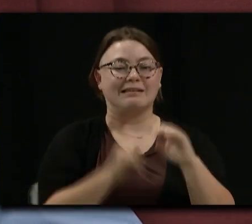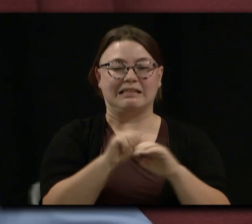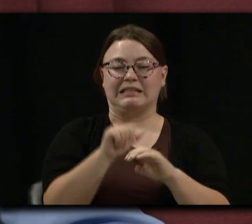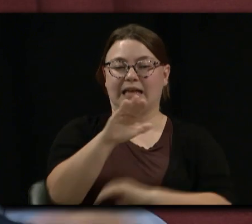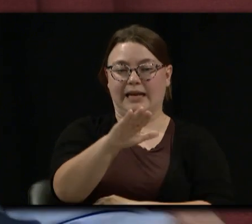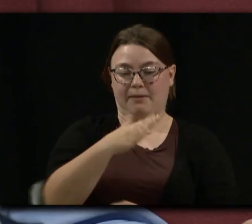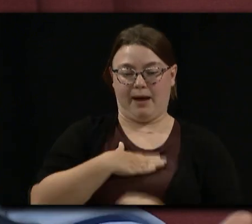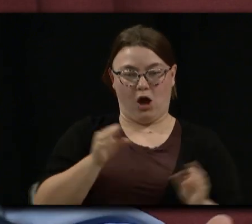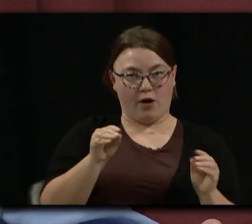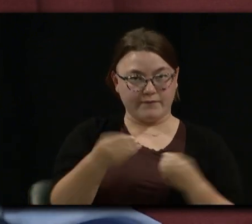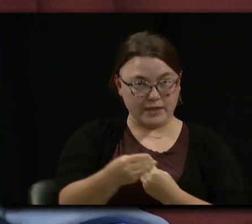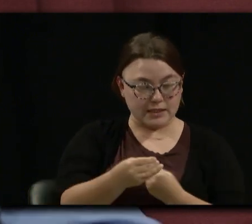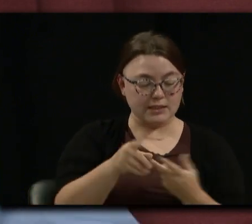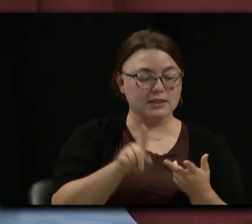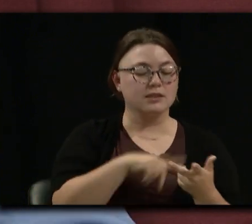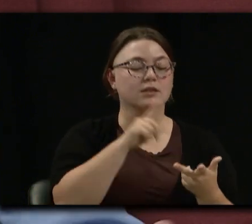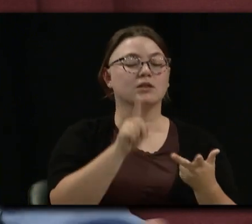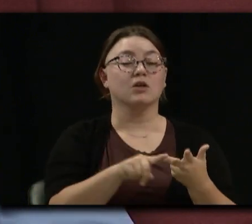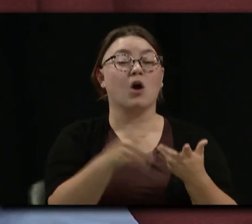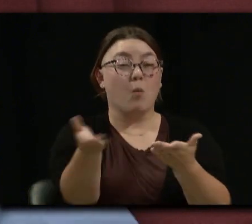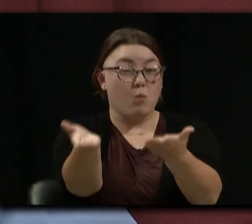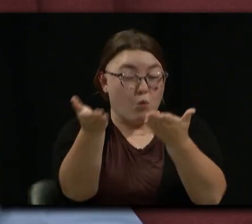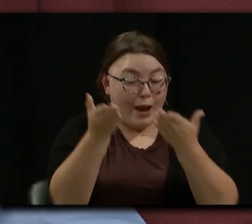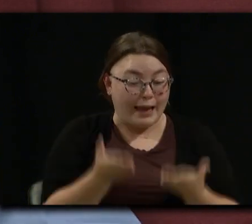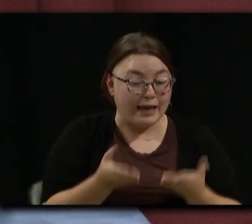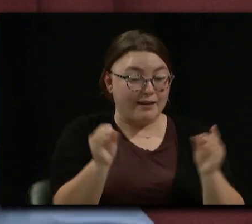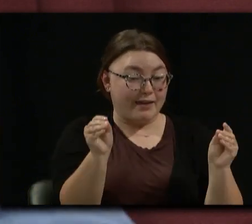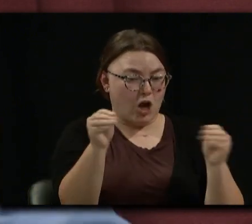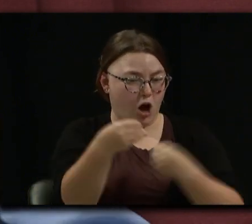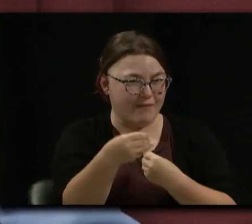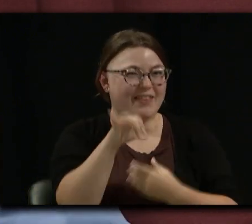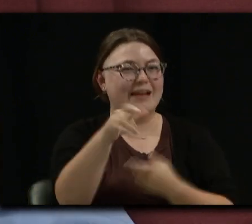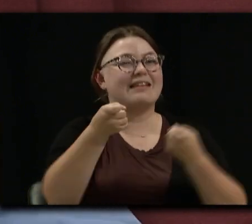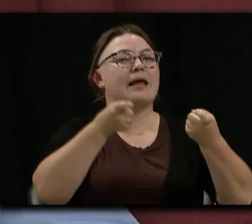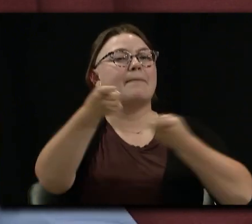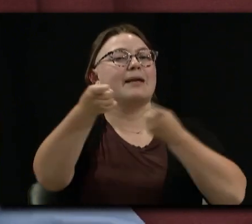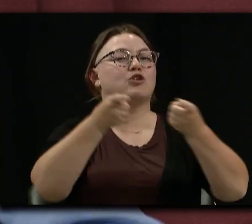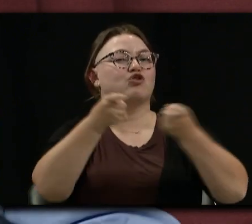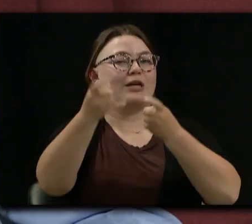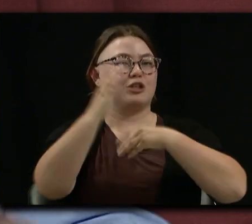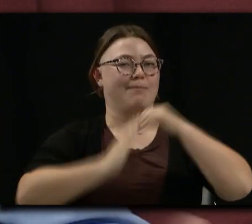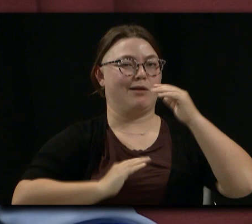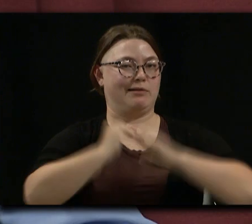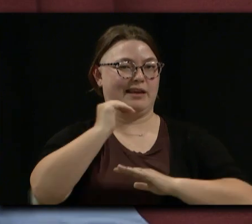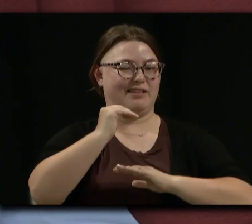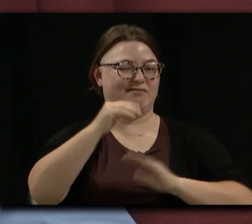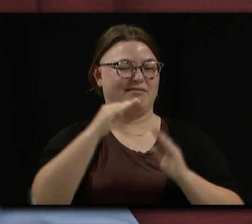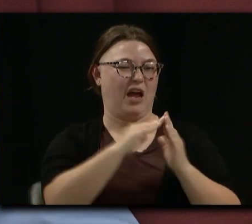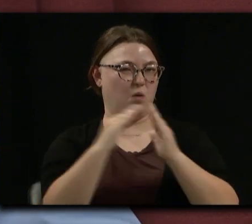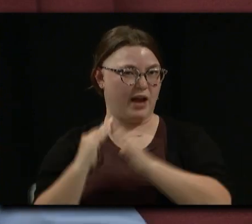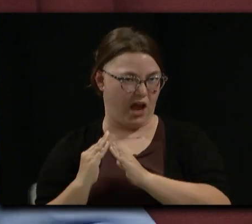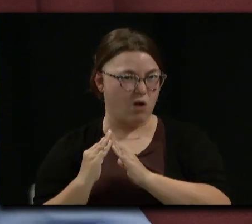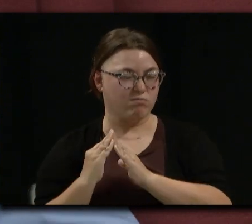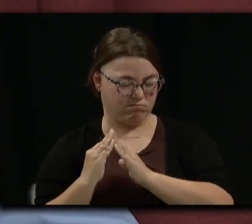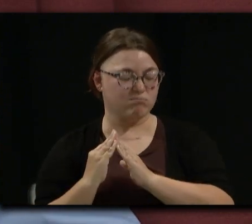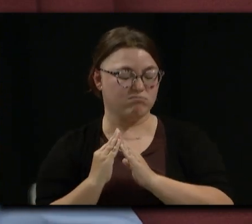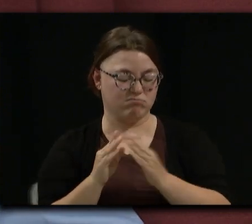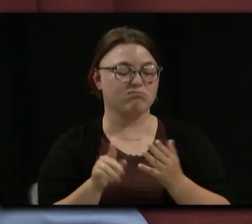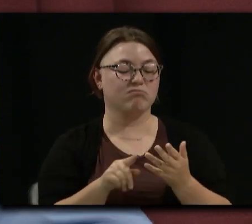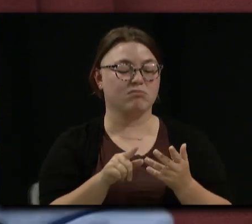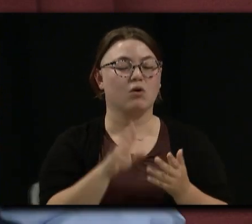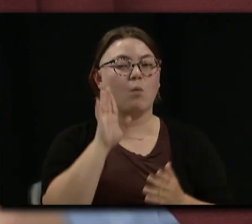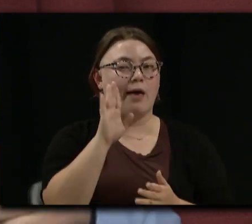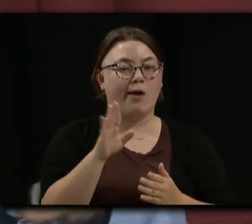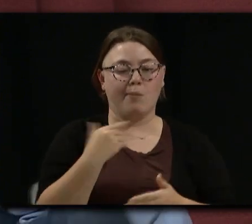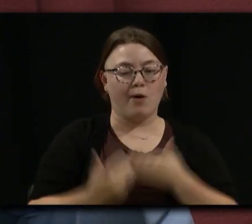office, or bring it to the office, which is the administration building downtown. and then we'll just process it. You have to make sure